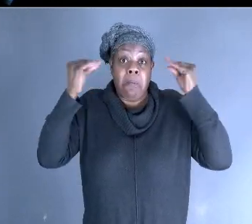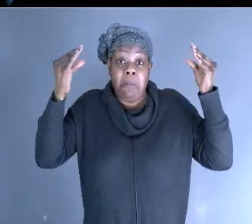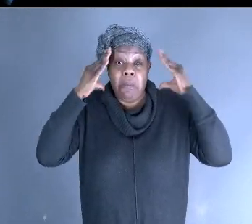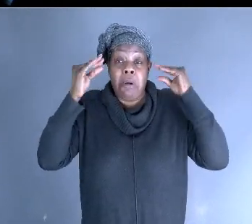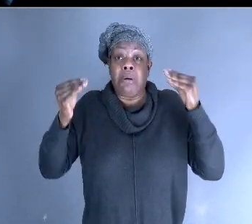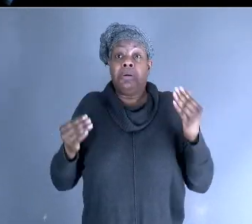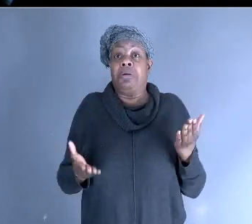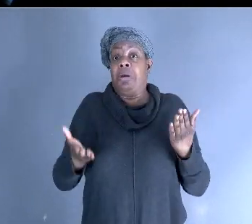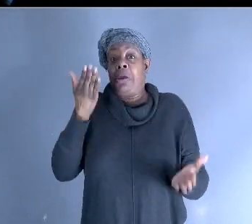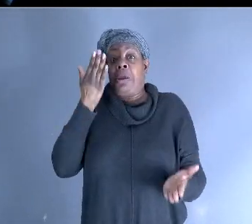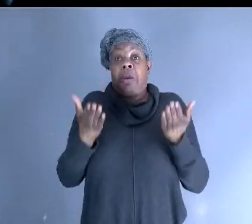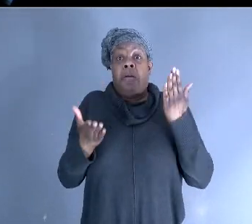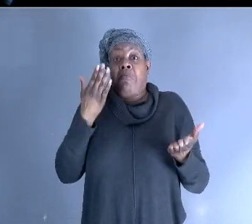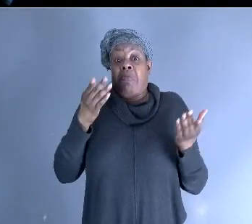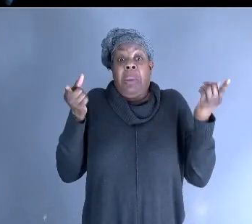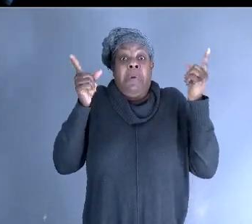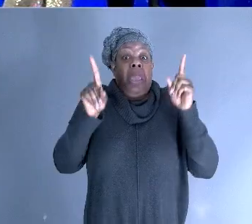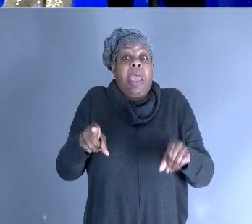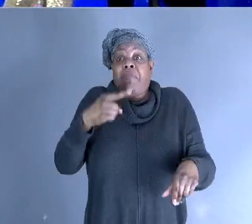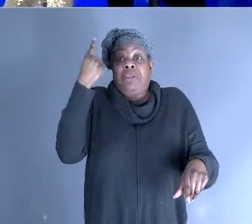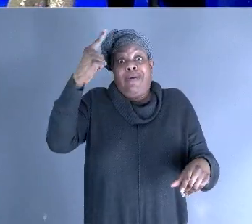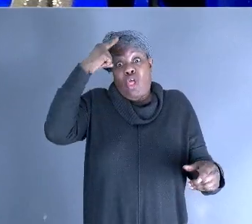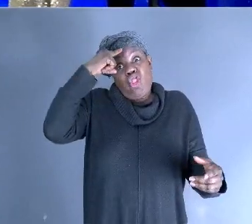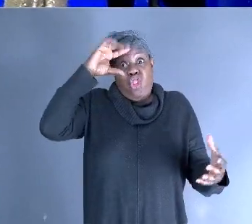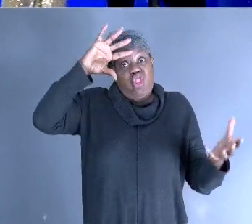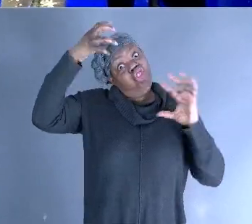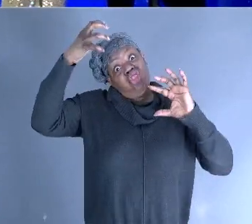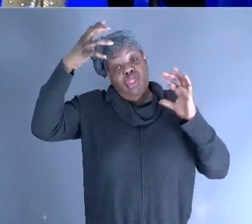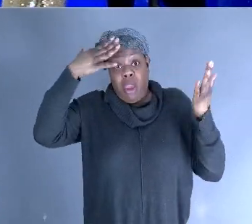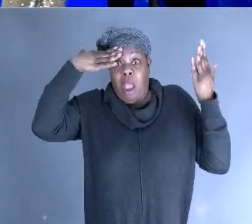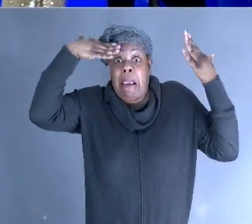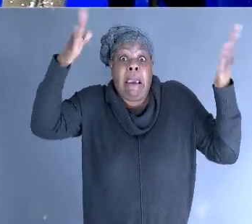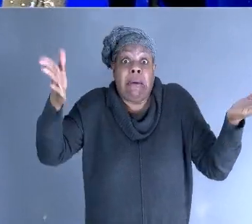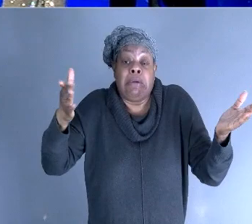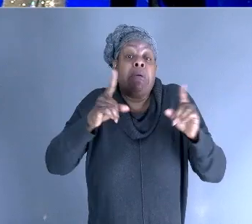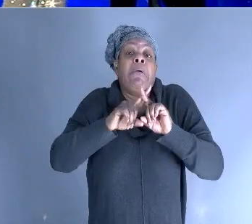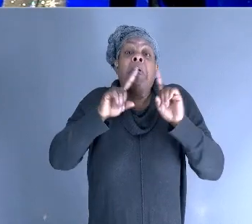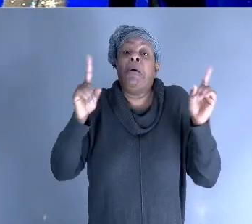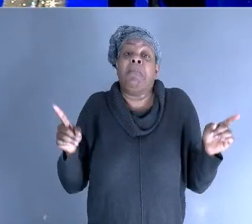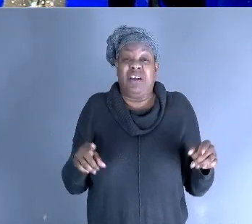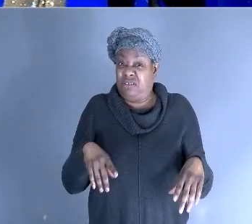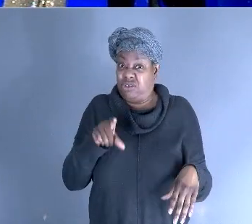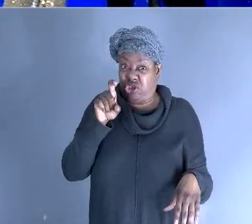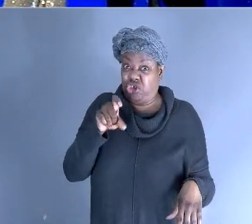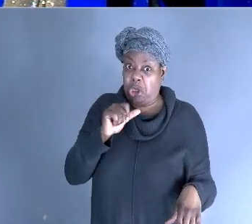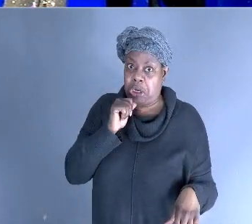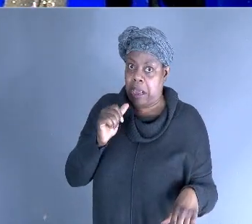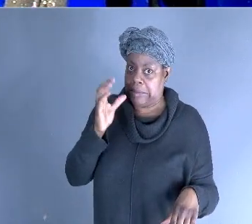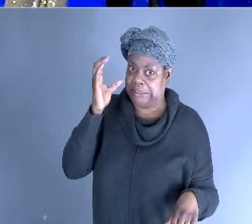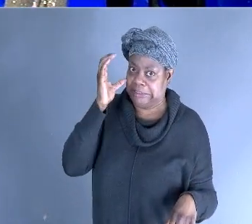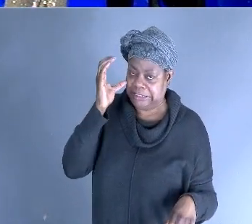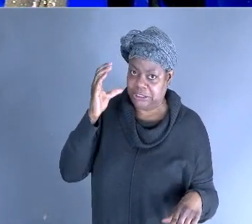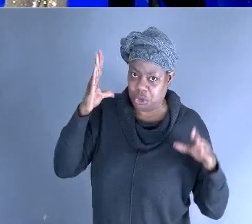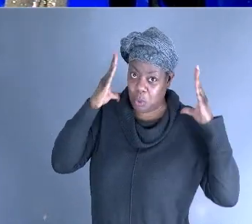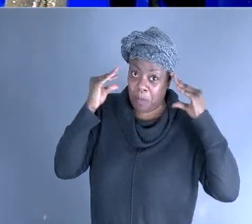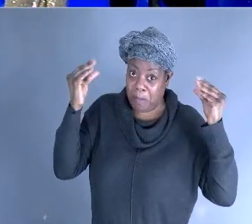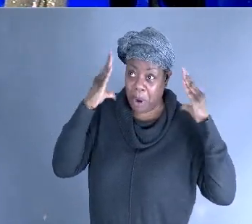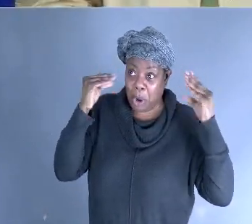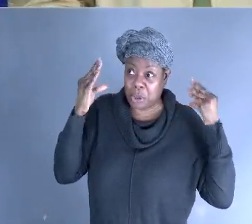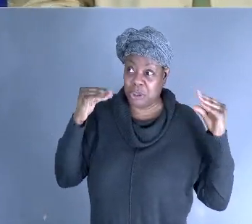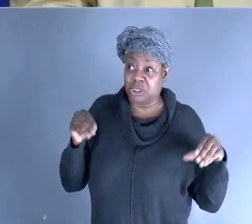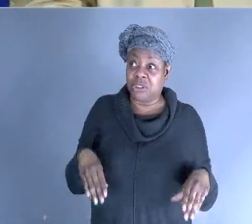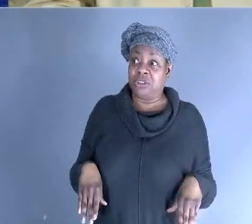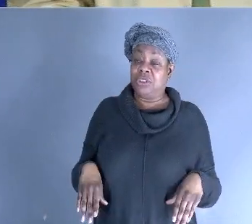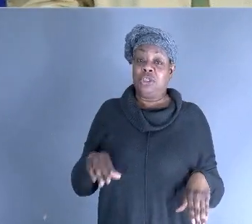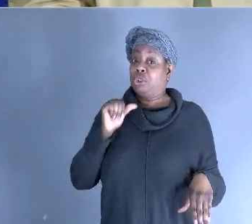got dropped when he was a baby. I don't really know what his problem is, but whatever you do, family, whatever you do, generation, do